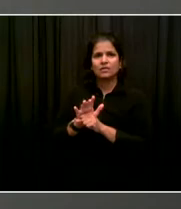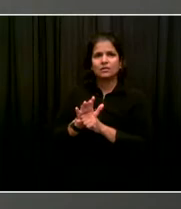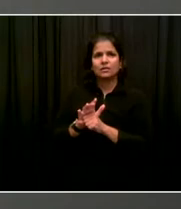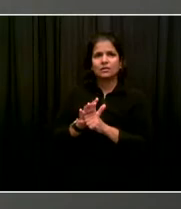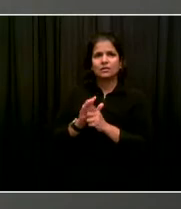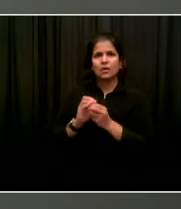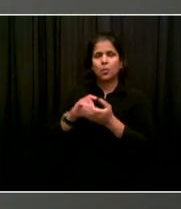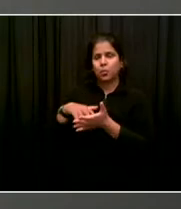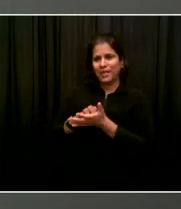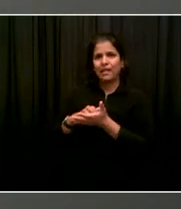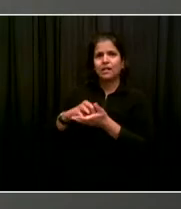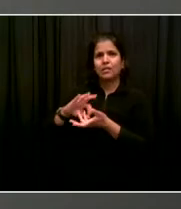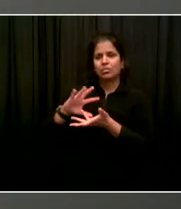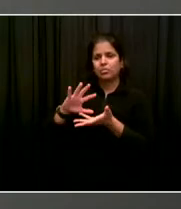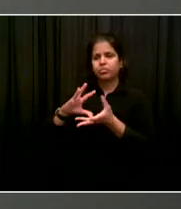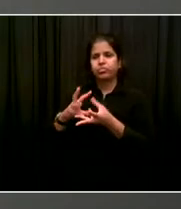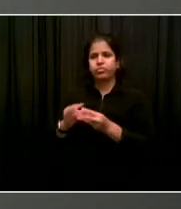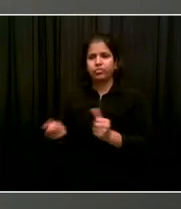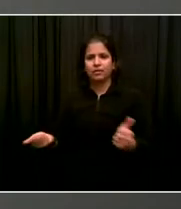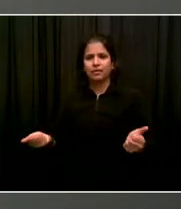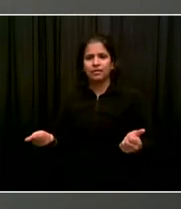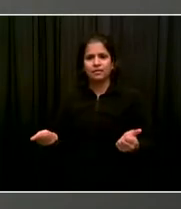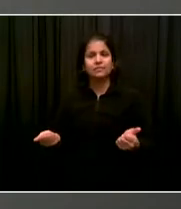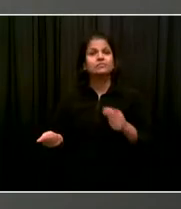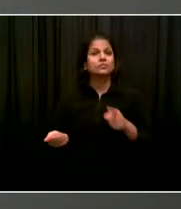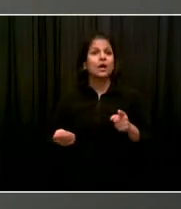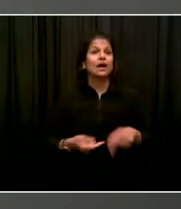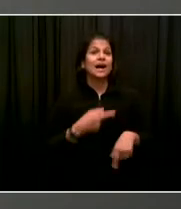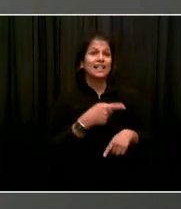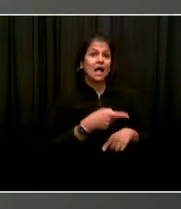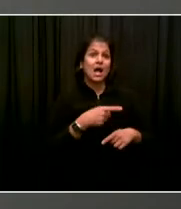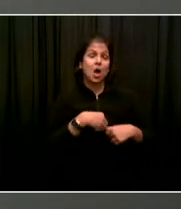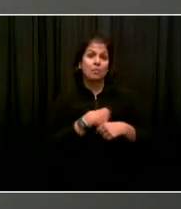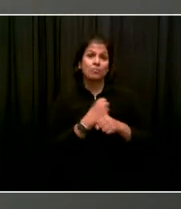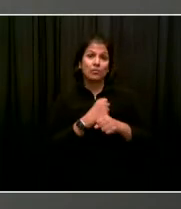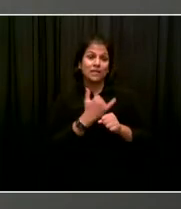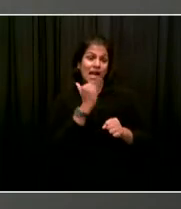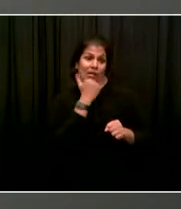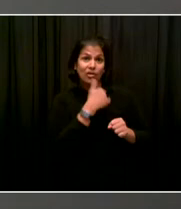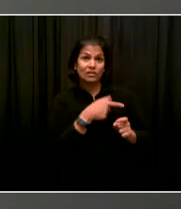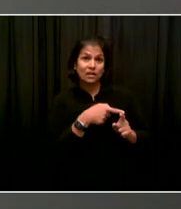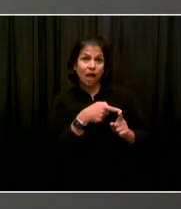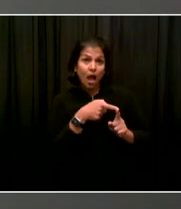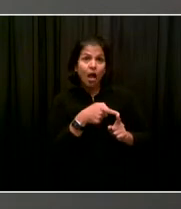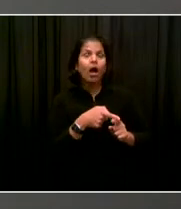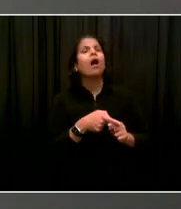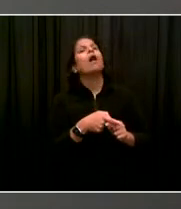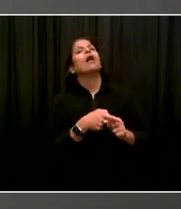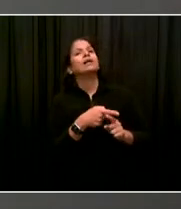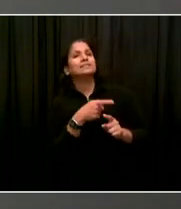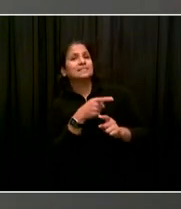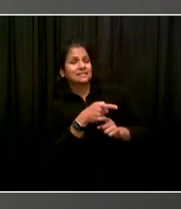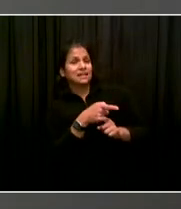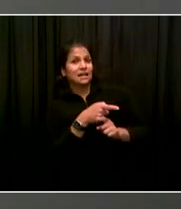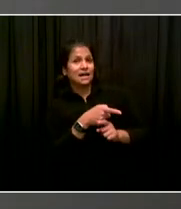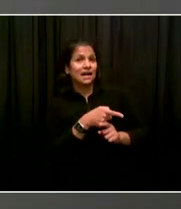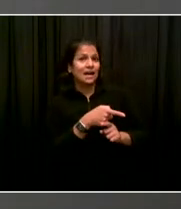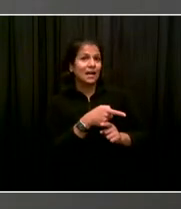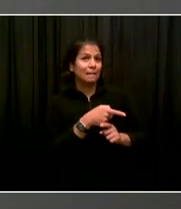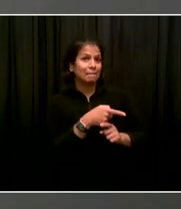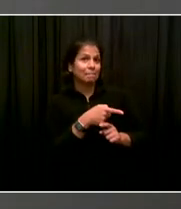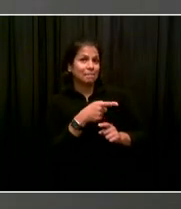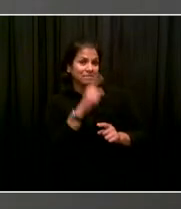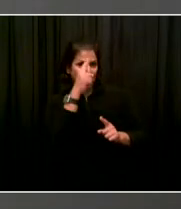The mutations that are the most likely to stick around are those mutations that offer an